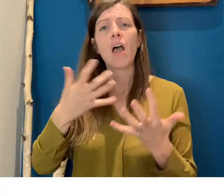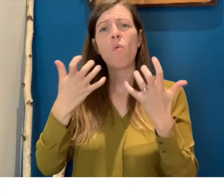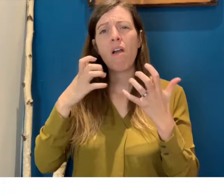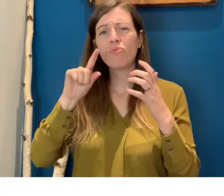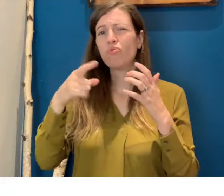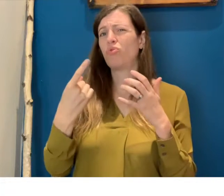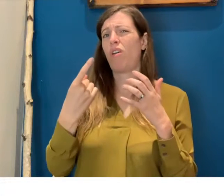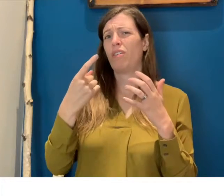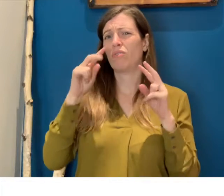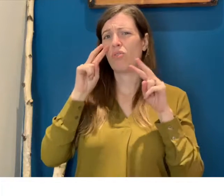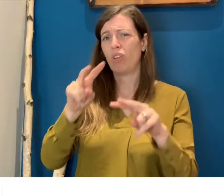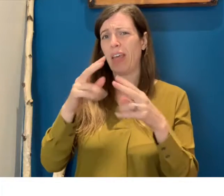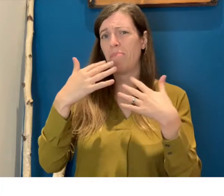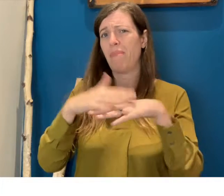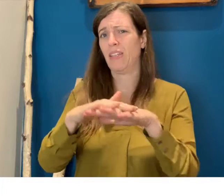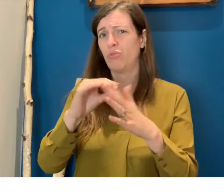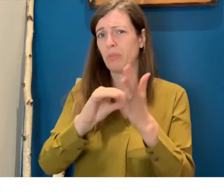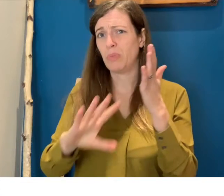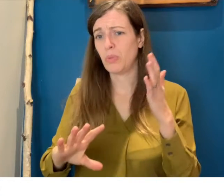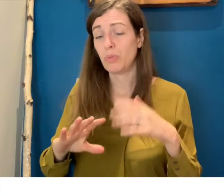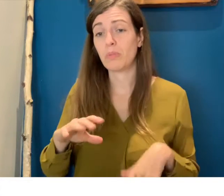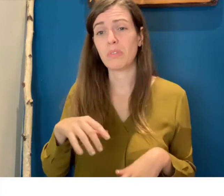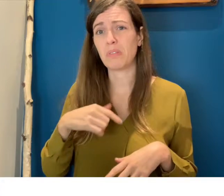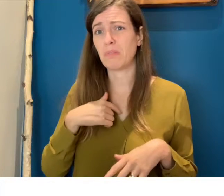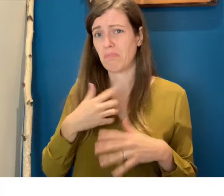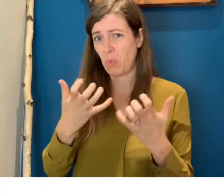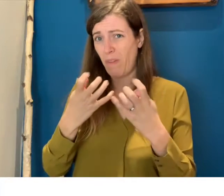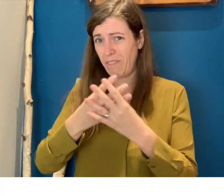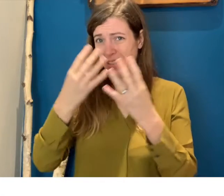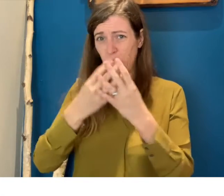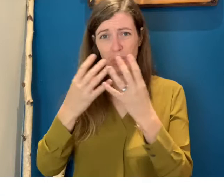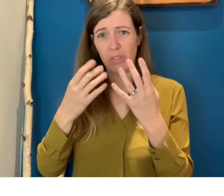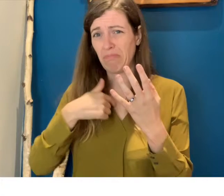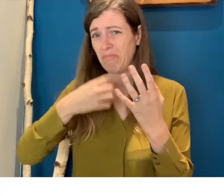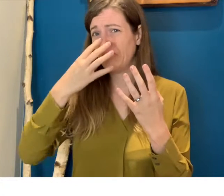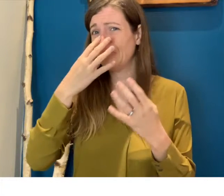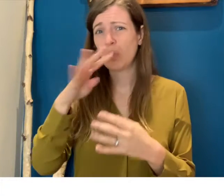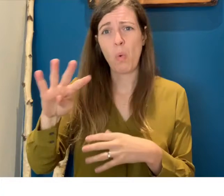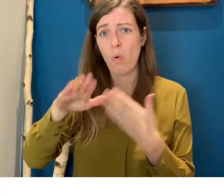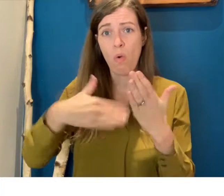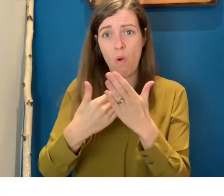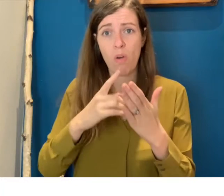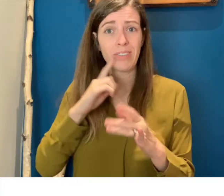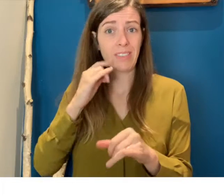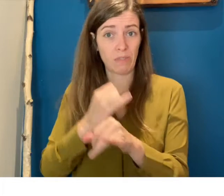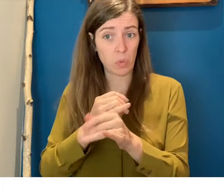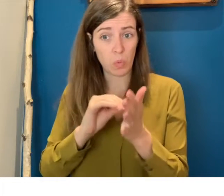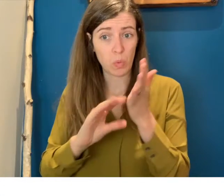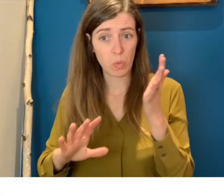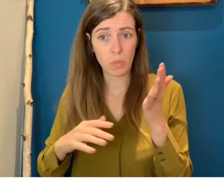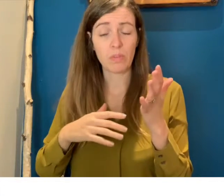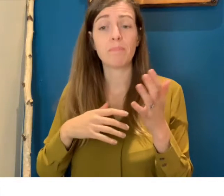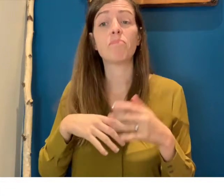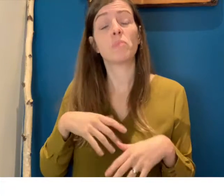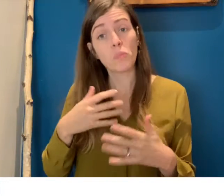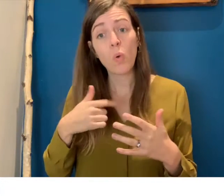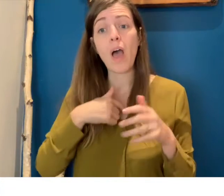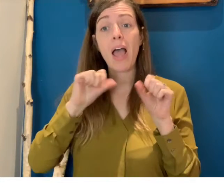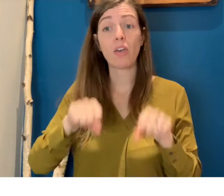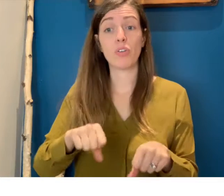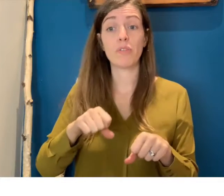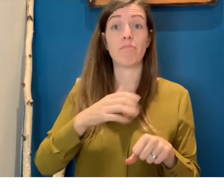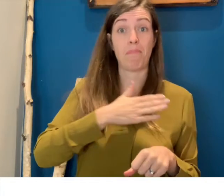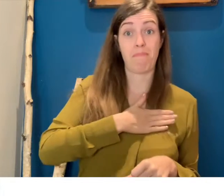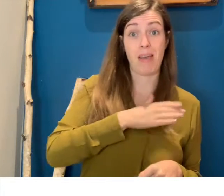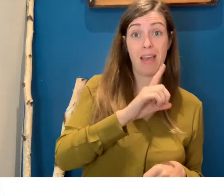first thing that we'll do here is just to filter it. So suppose I'm interested in just looking at the data for the mainstream students. I don't want to look at